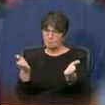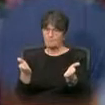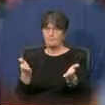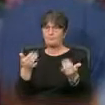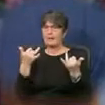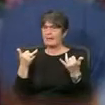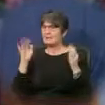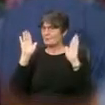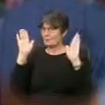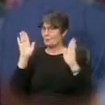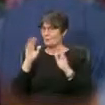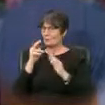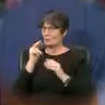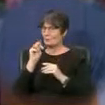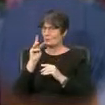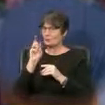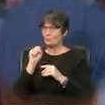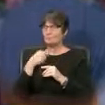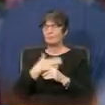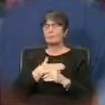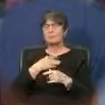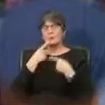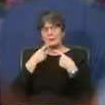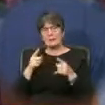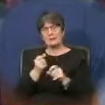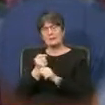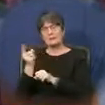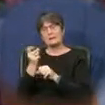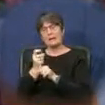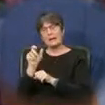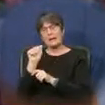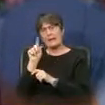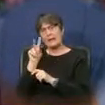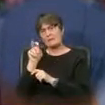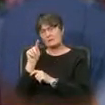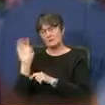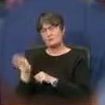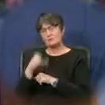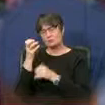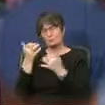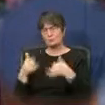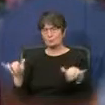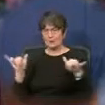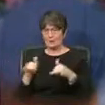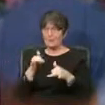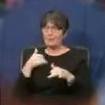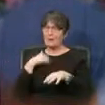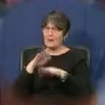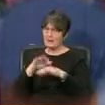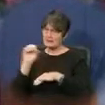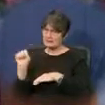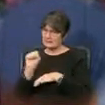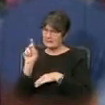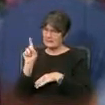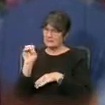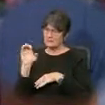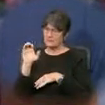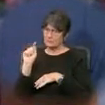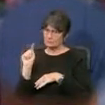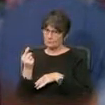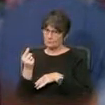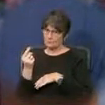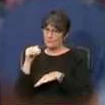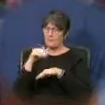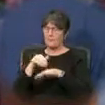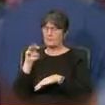great news. We are pleased to announce that the annual Advent Christmas party will be held on Saturday, December 1st,